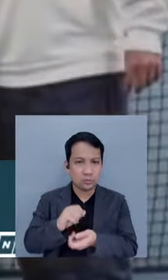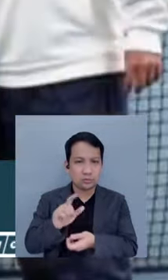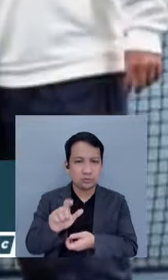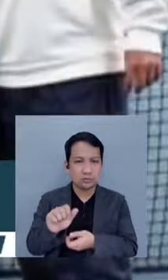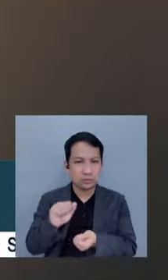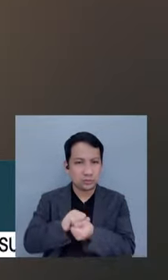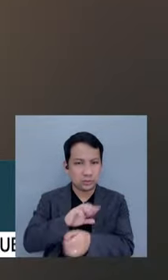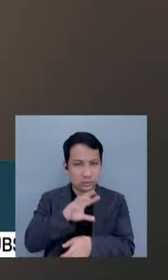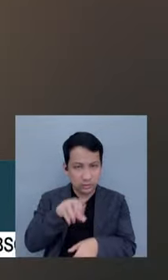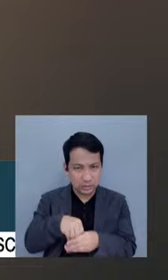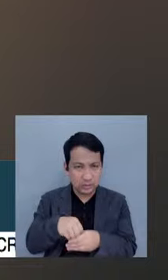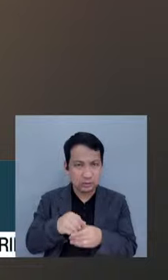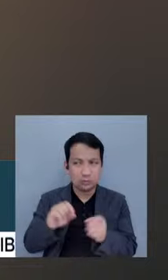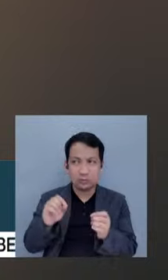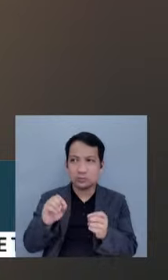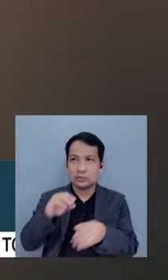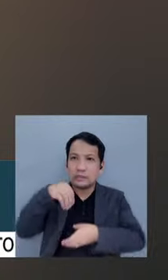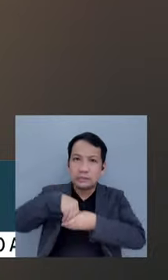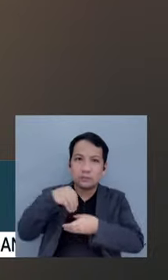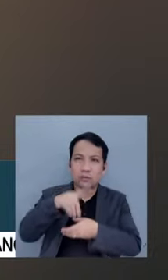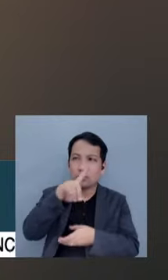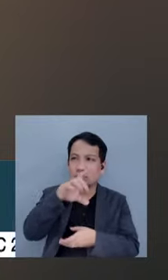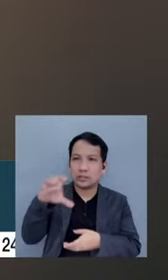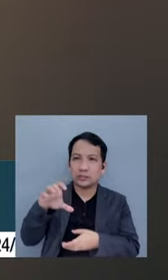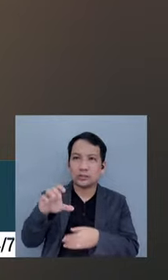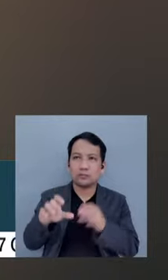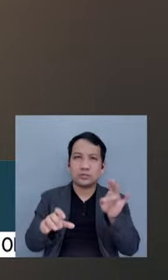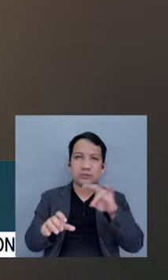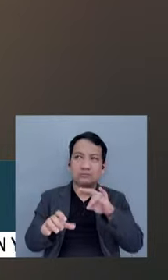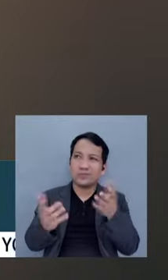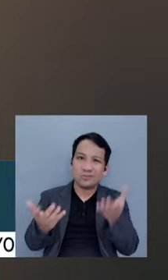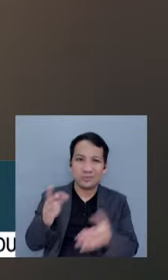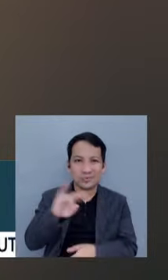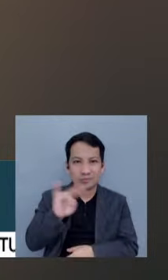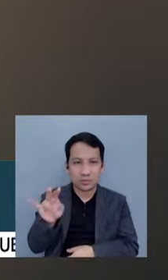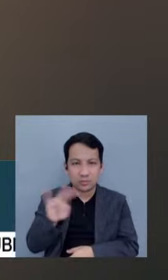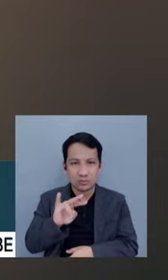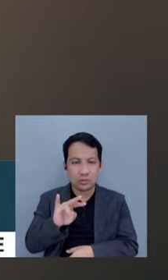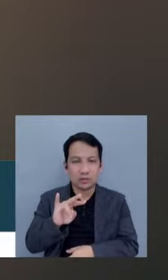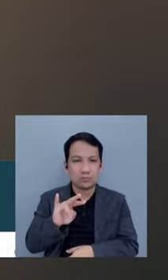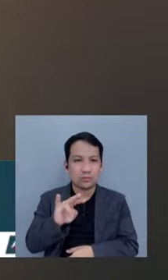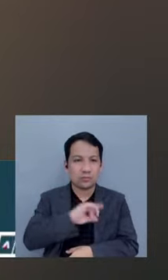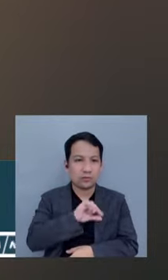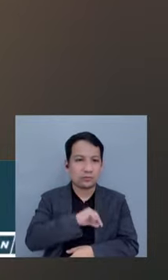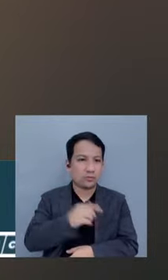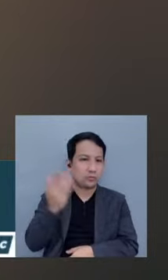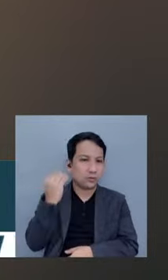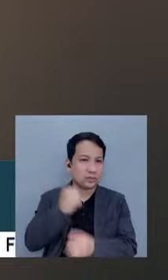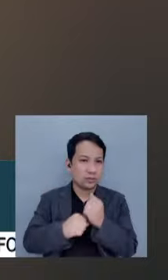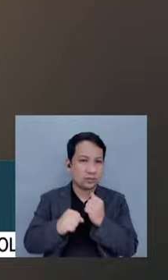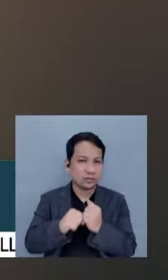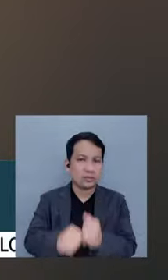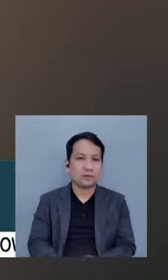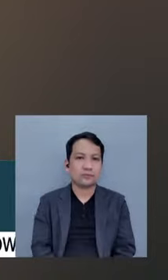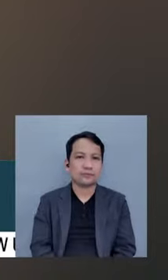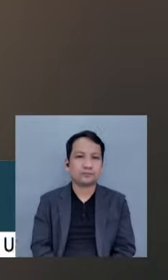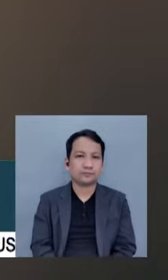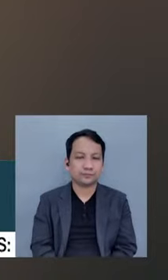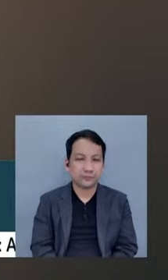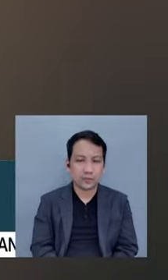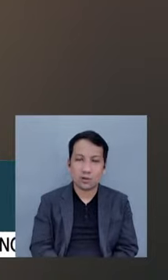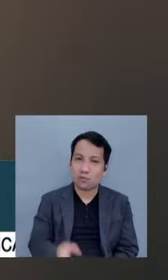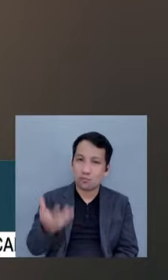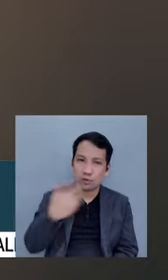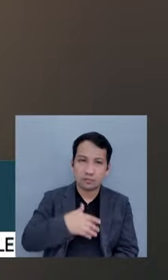the top 100, ranked 77, was a doubles quarterfinalist in last year's Wimbledon. So definitely it was a